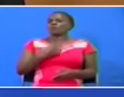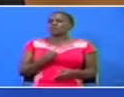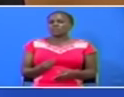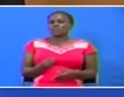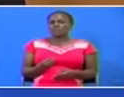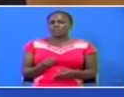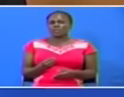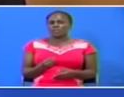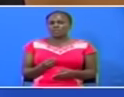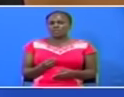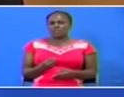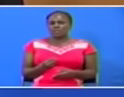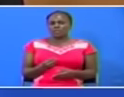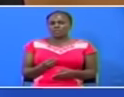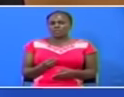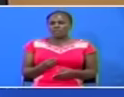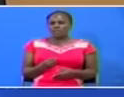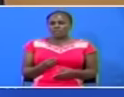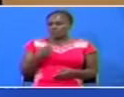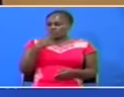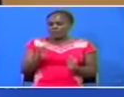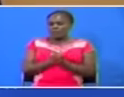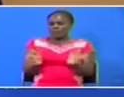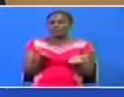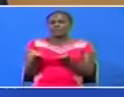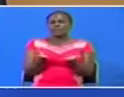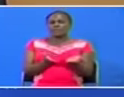demand that the Public Service Commission,